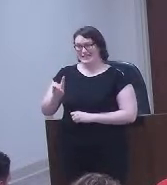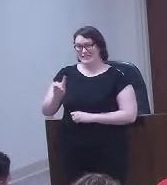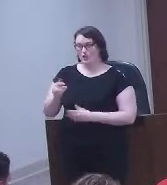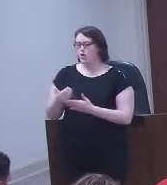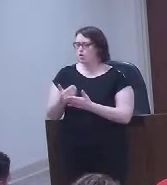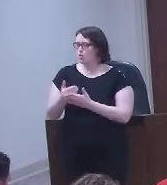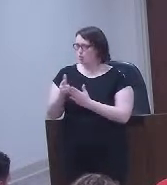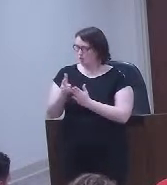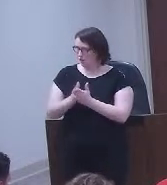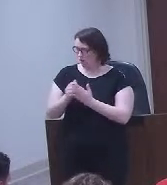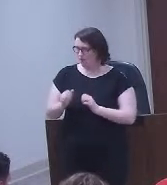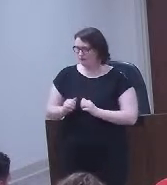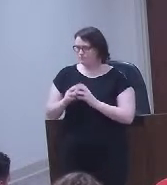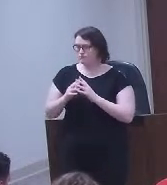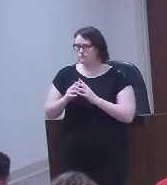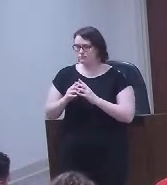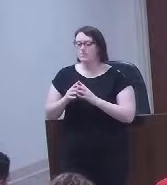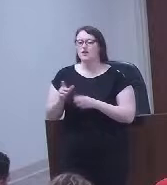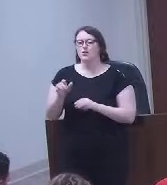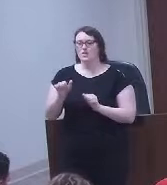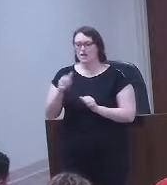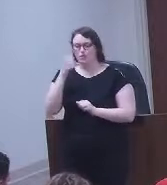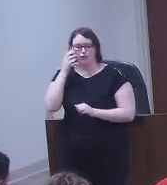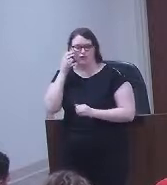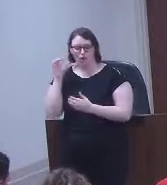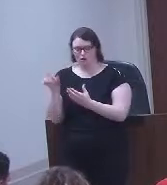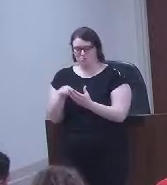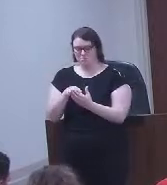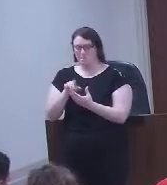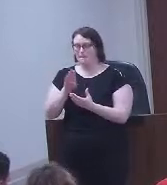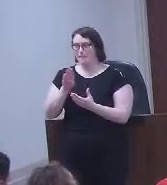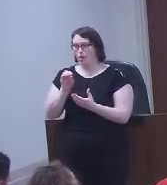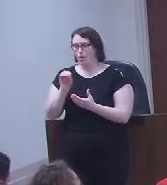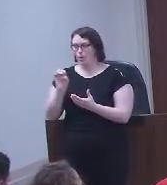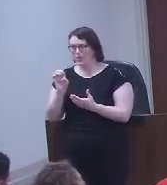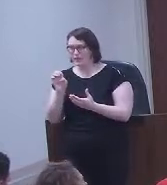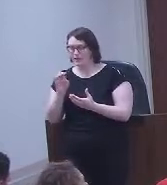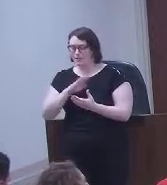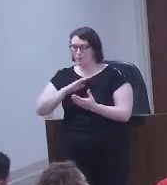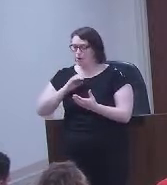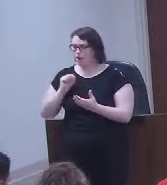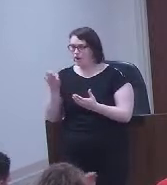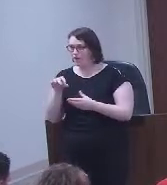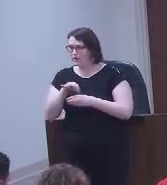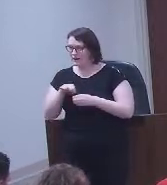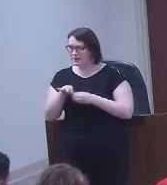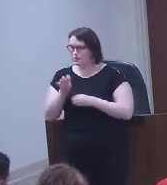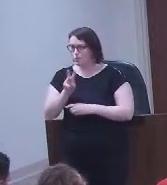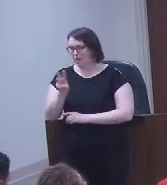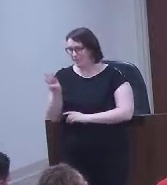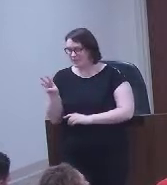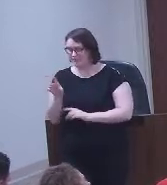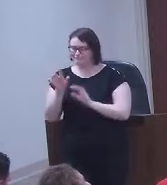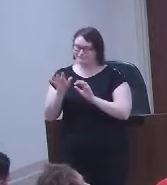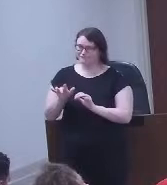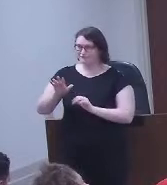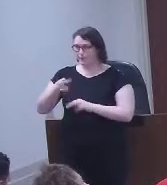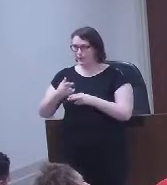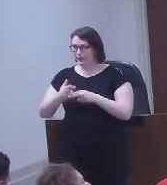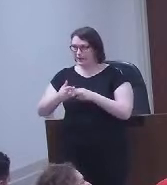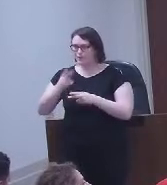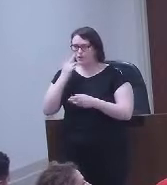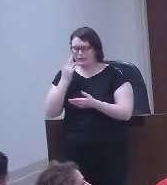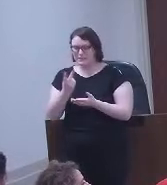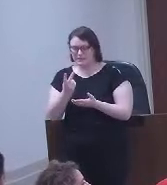to do on your little phone. Go to the Board of Elections website, type in your name, and you can see if you're still registered.